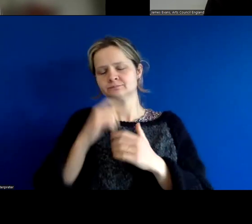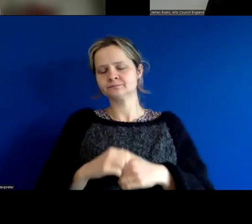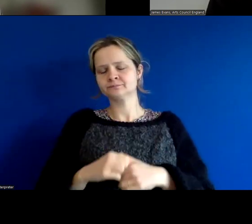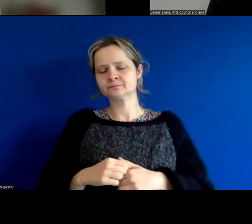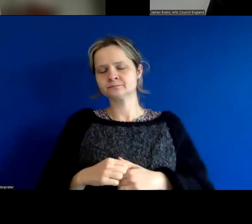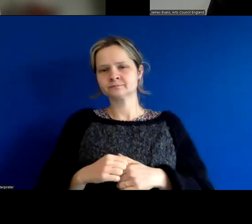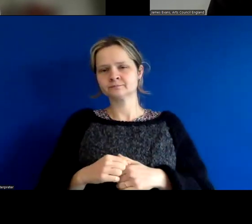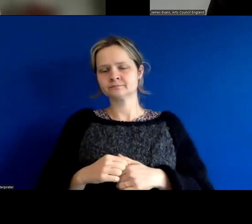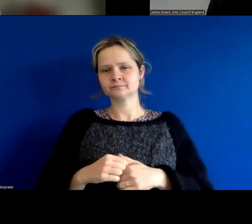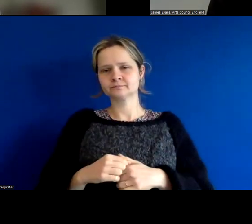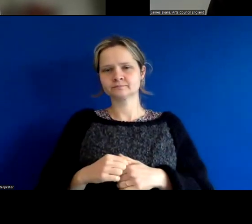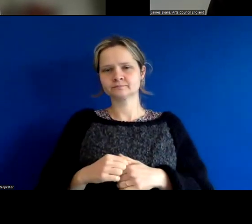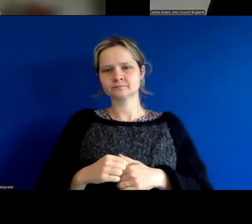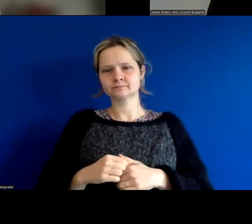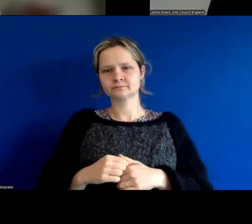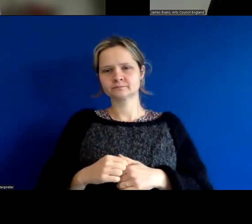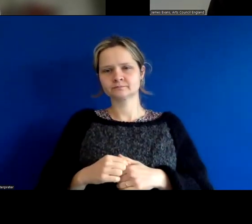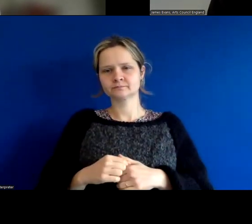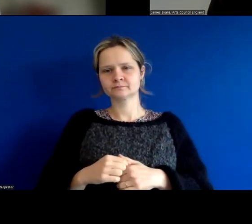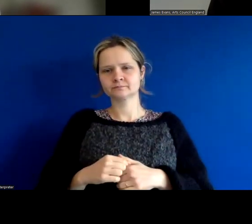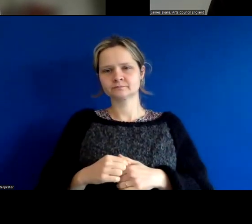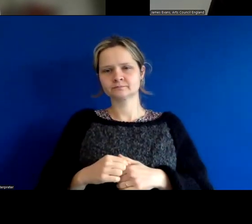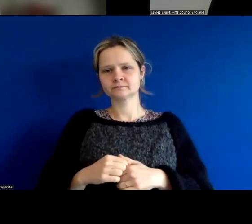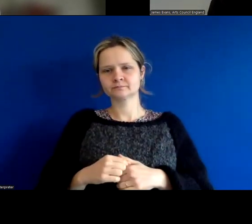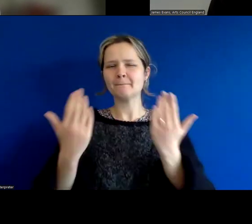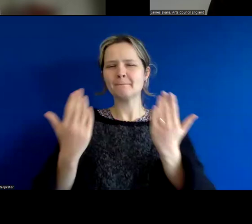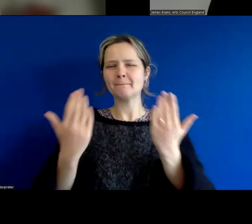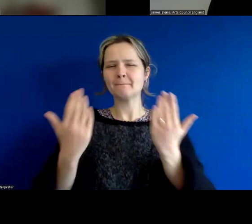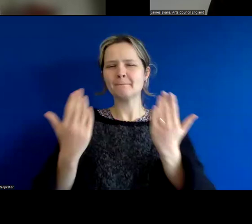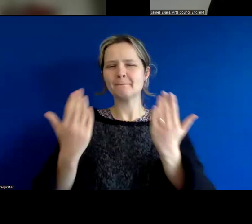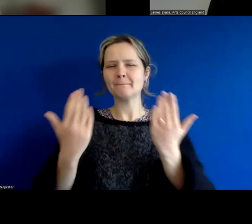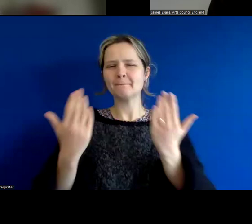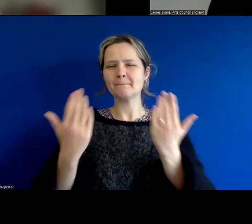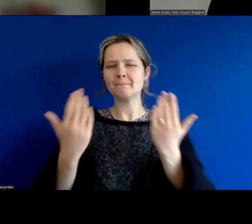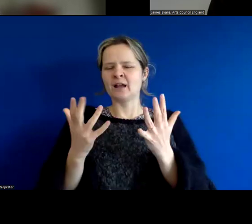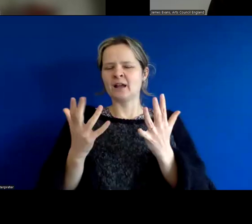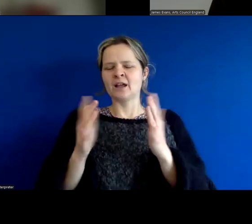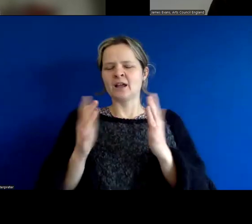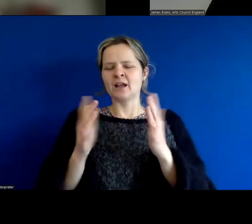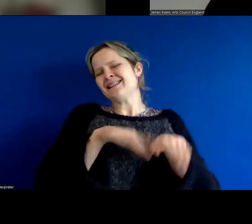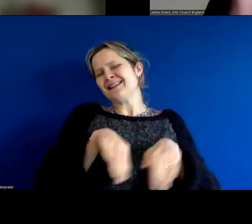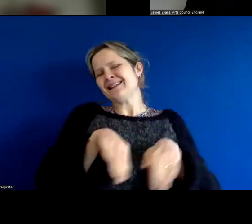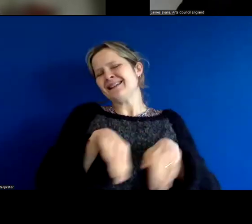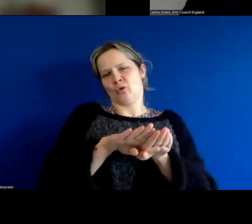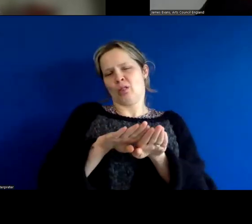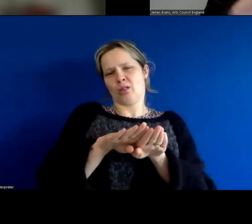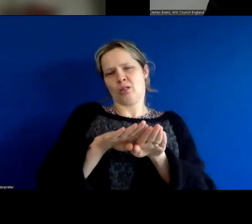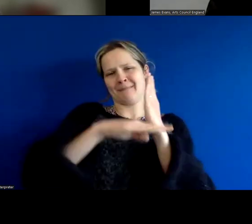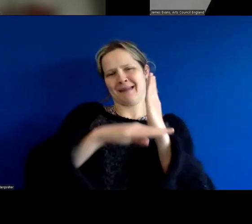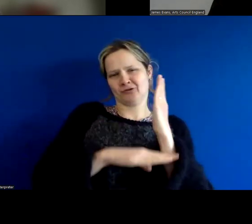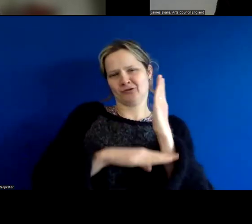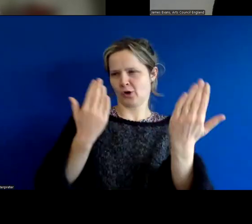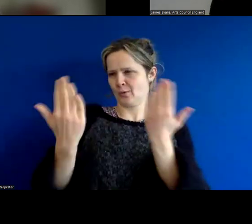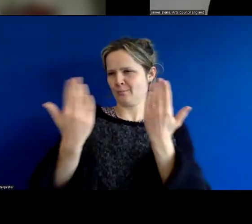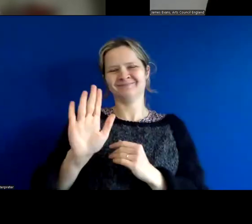not kind of comparing it with any national benchmarking. It's literally comparing with the areas that